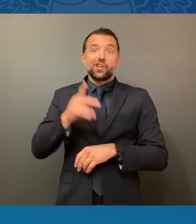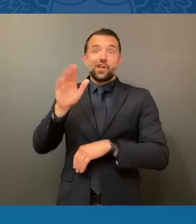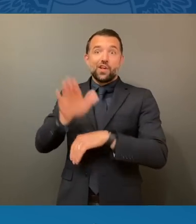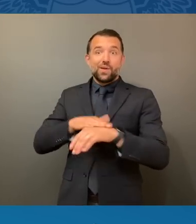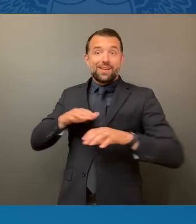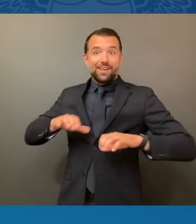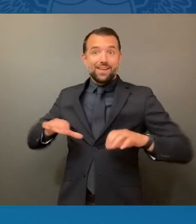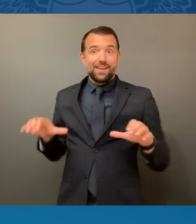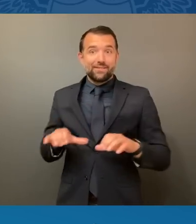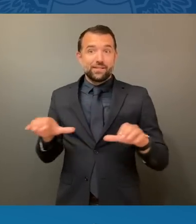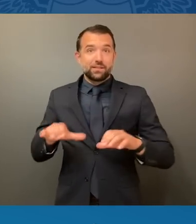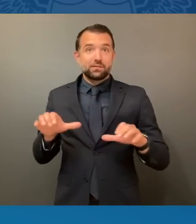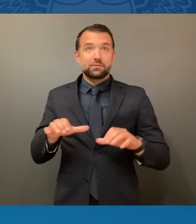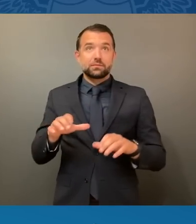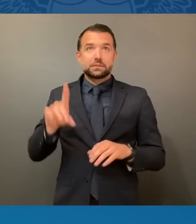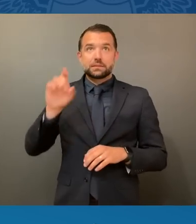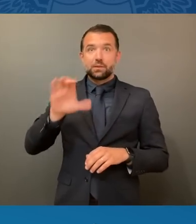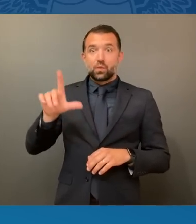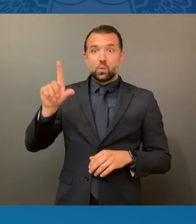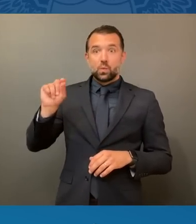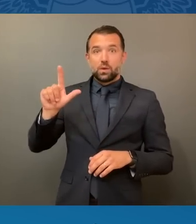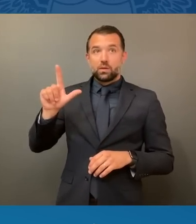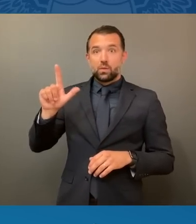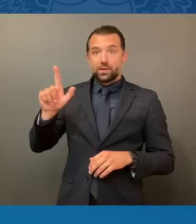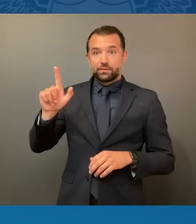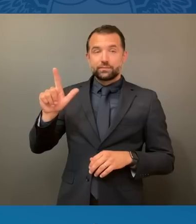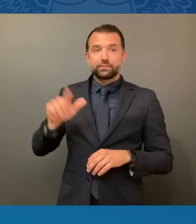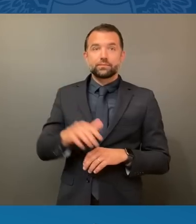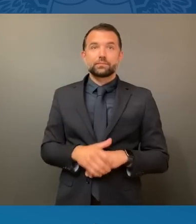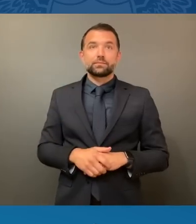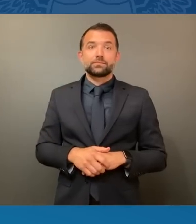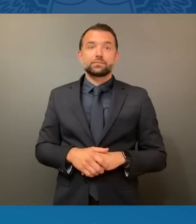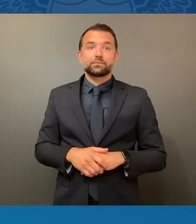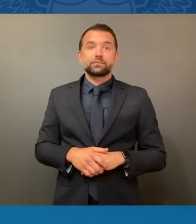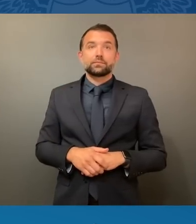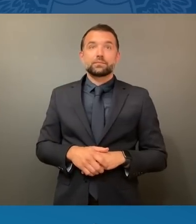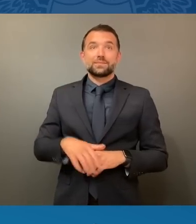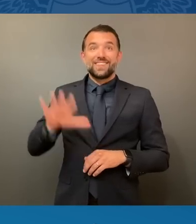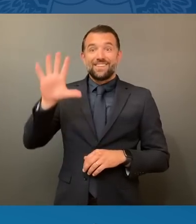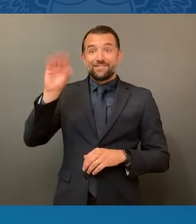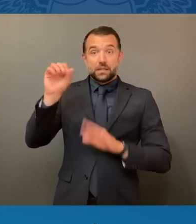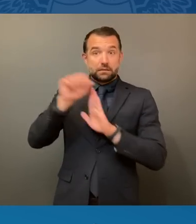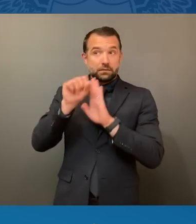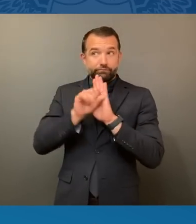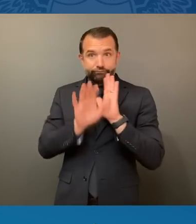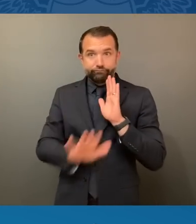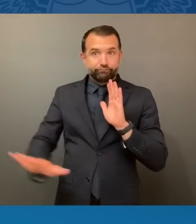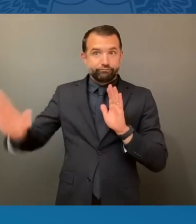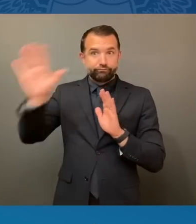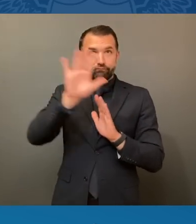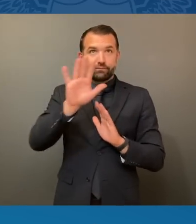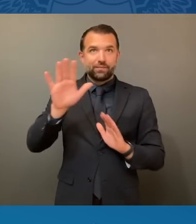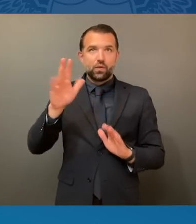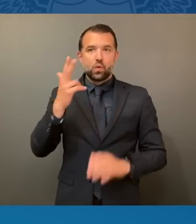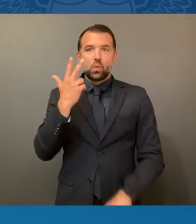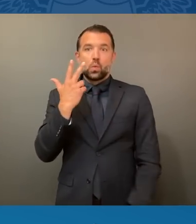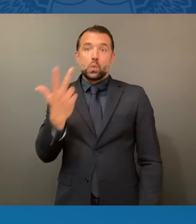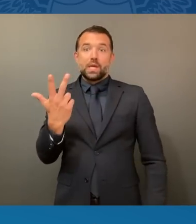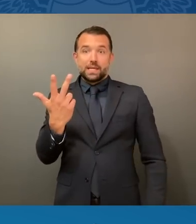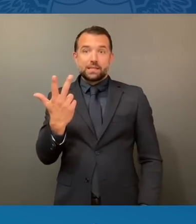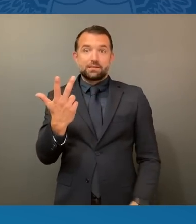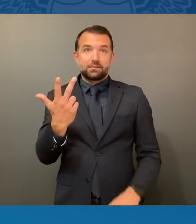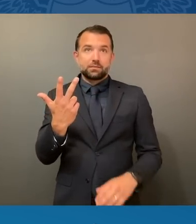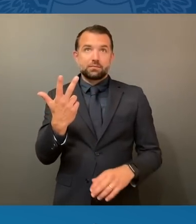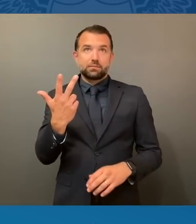in our country expanded Medicaid coverage to expand postpartum care from 2 months to 12 months. I did a call to action